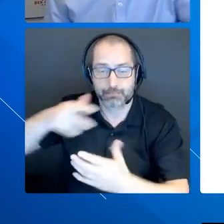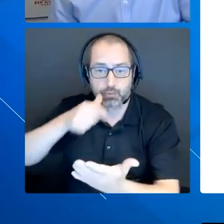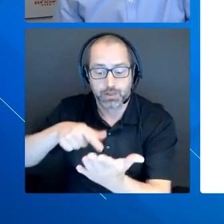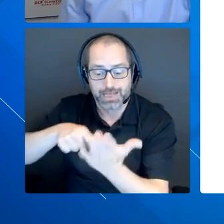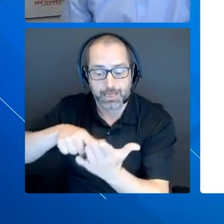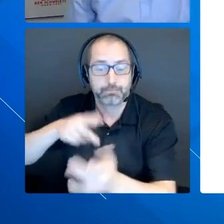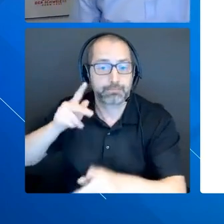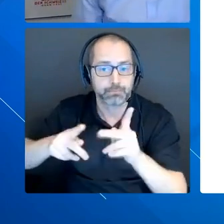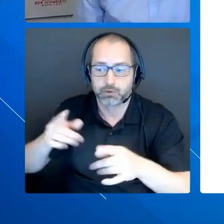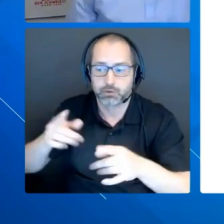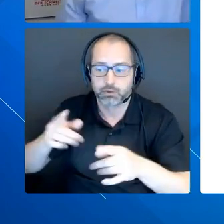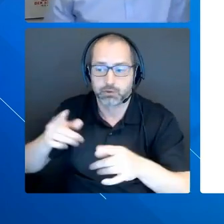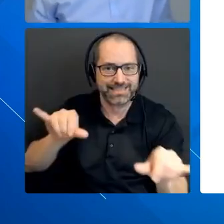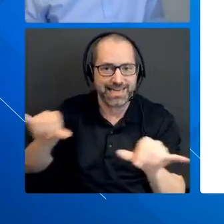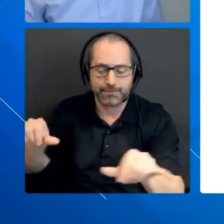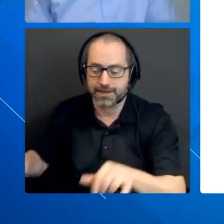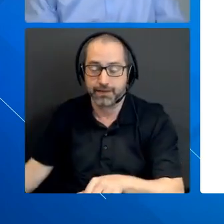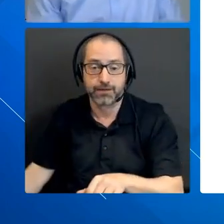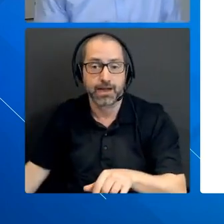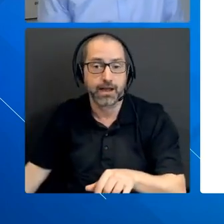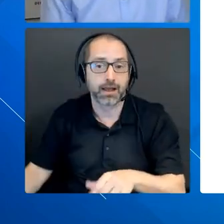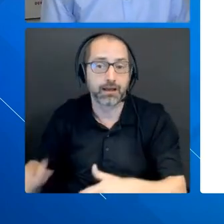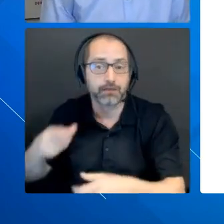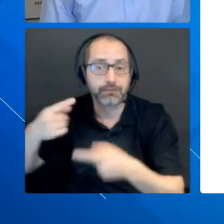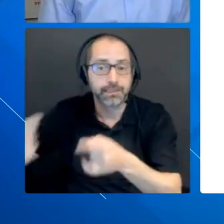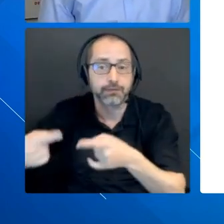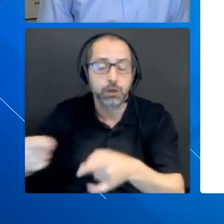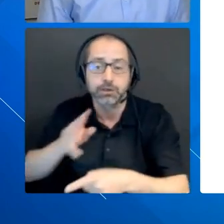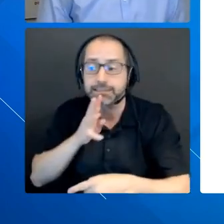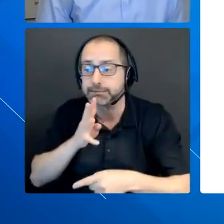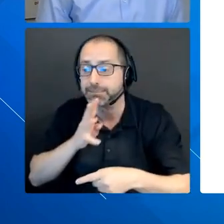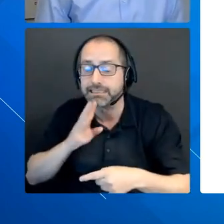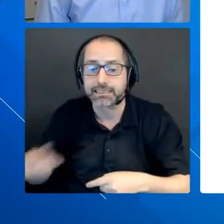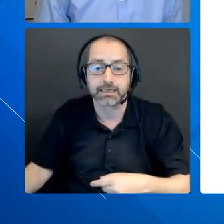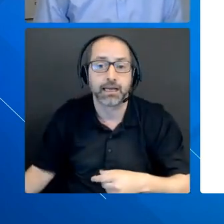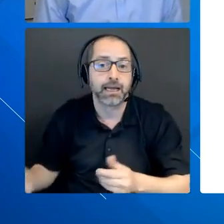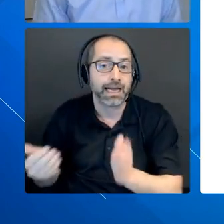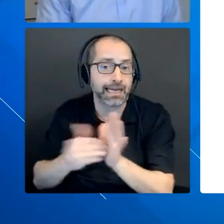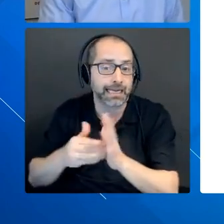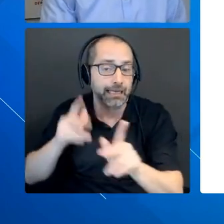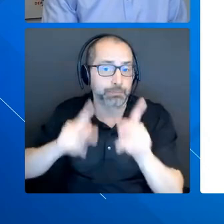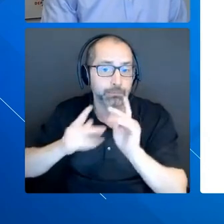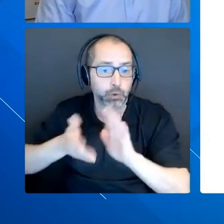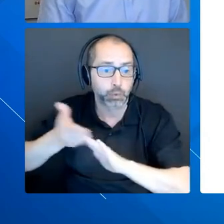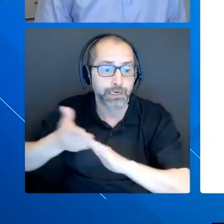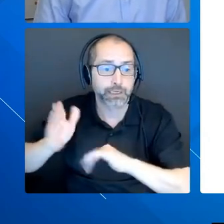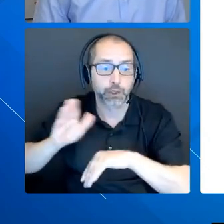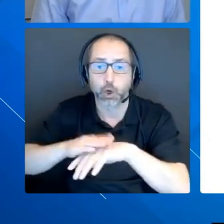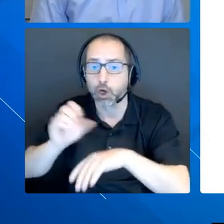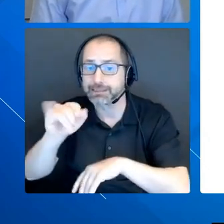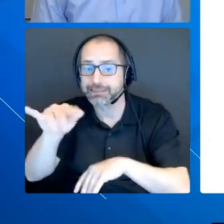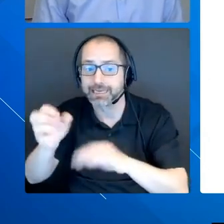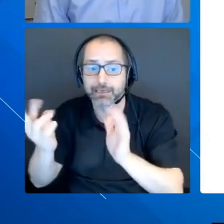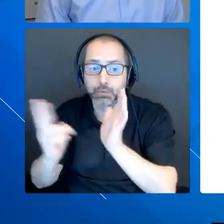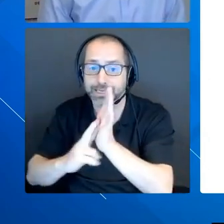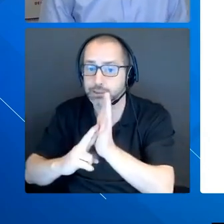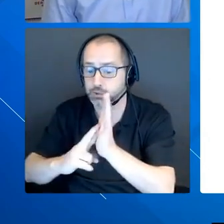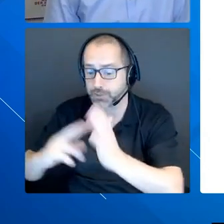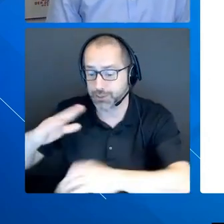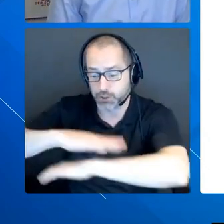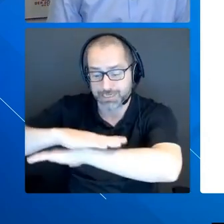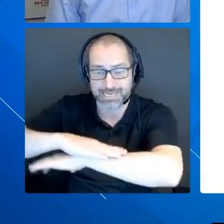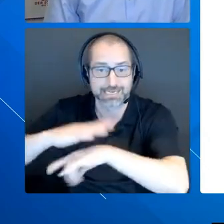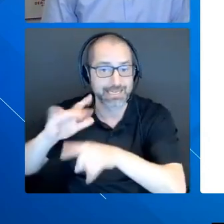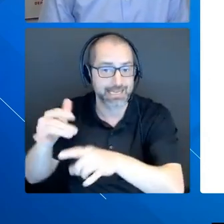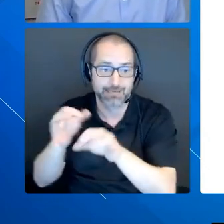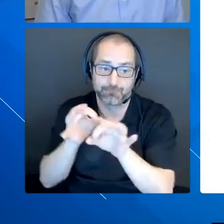speaking. Again, go back to your people when you're running your on-site registration desk, they're free. So I strongly